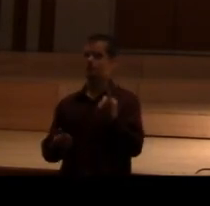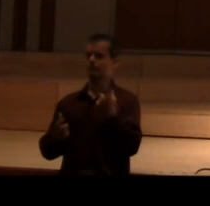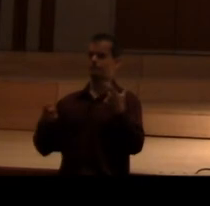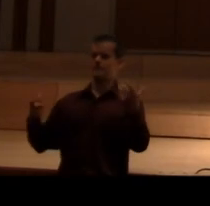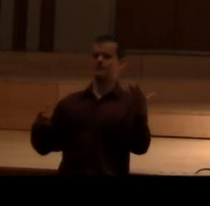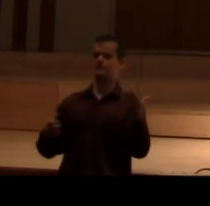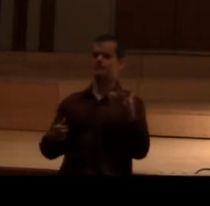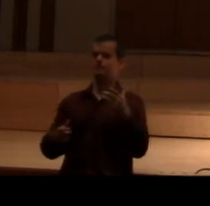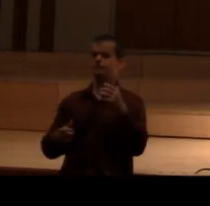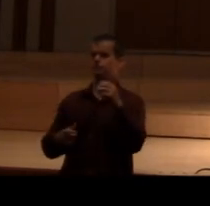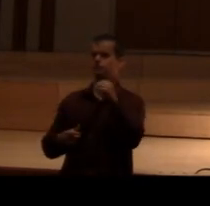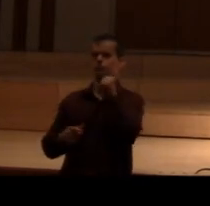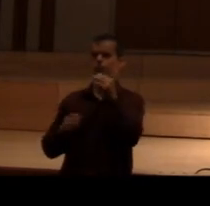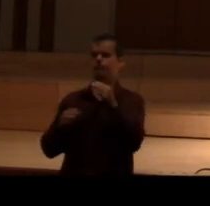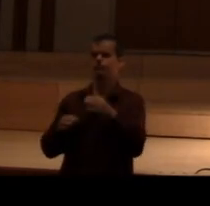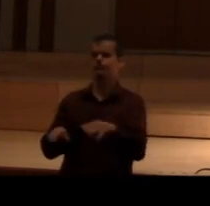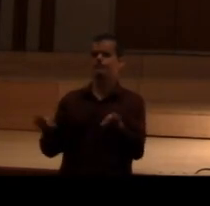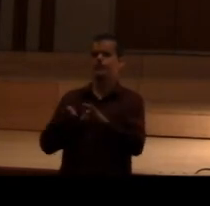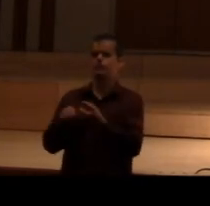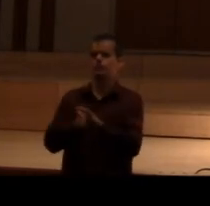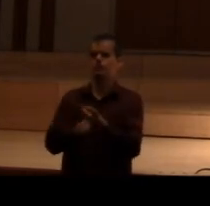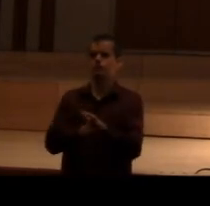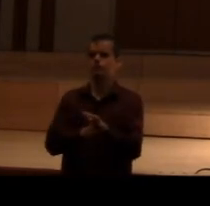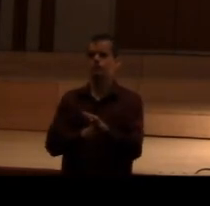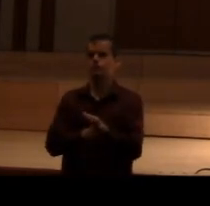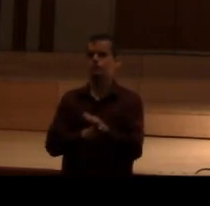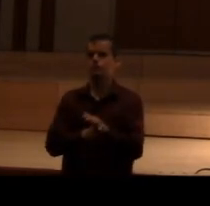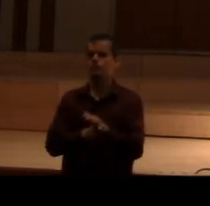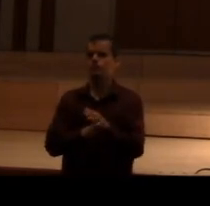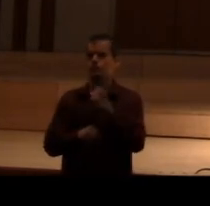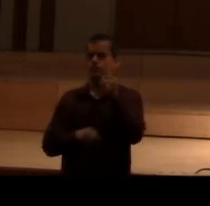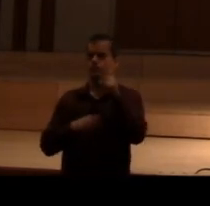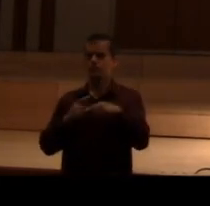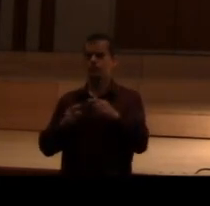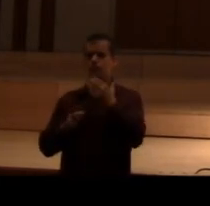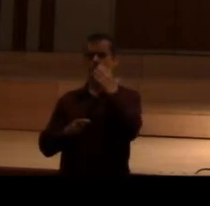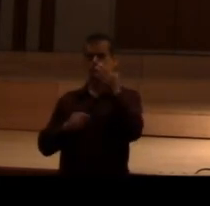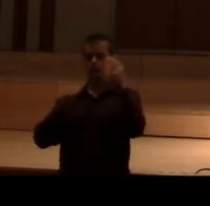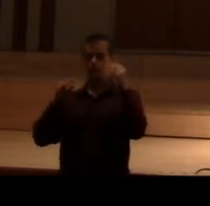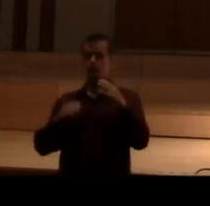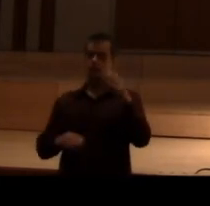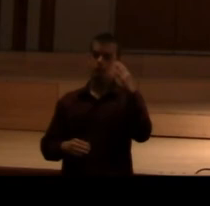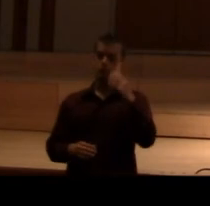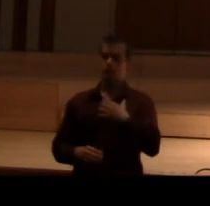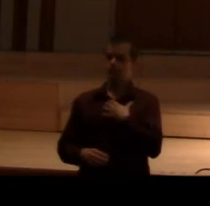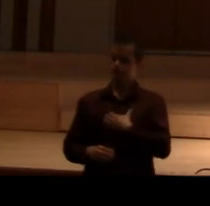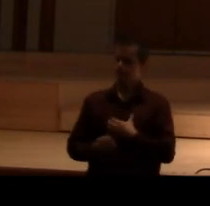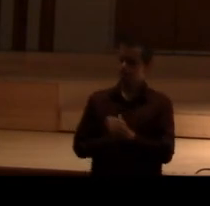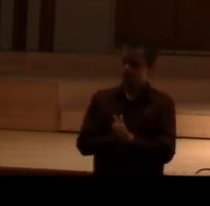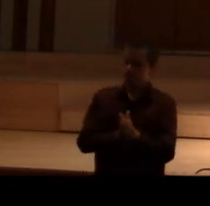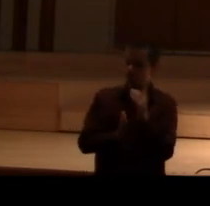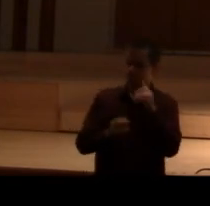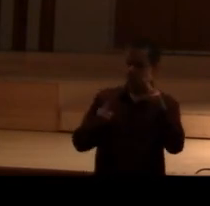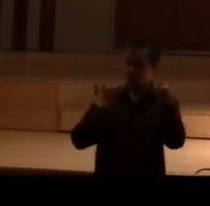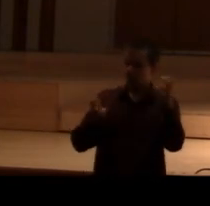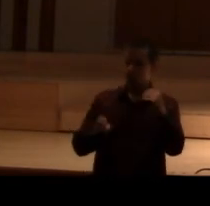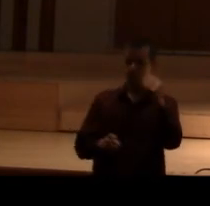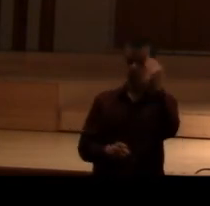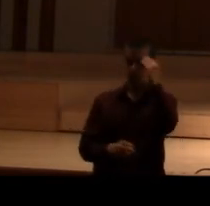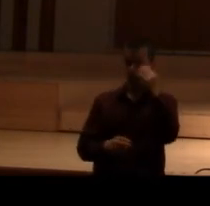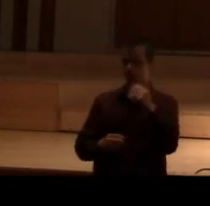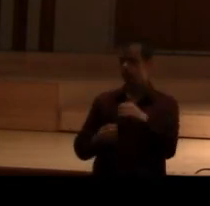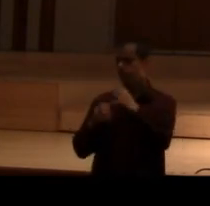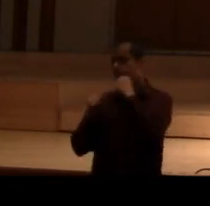one very big thing when it comes to what we think about when we hear a very good teacher. We know that passion for a subject and knowledge about it, caring